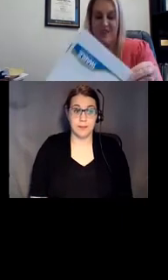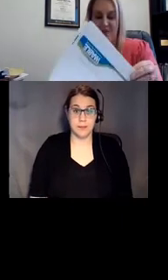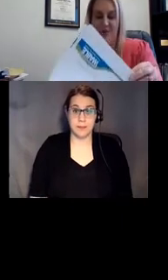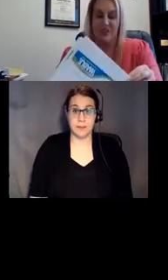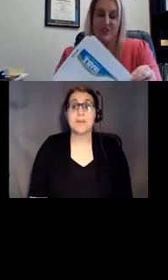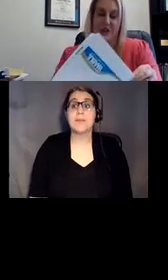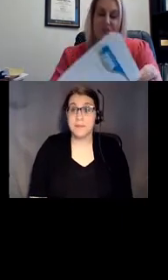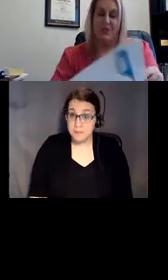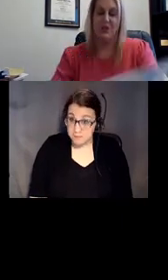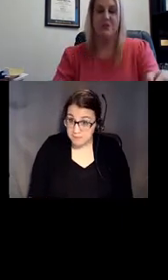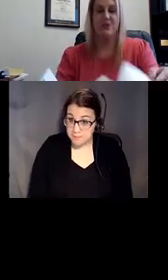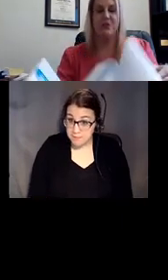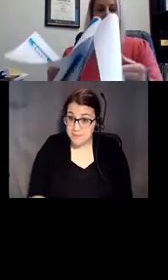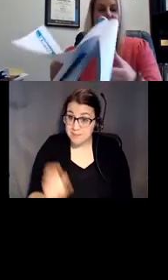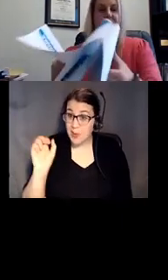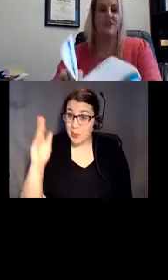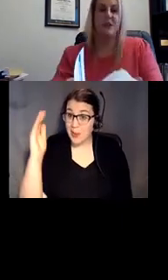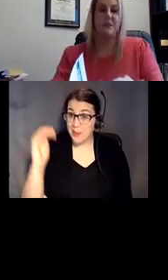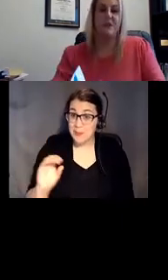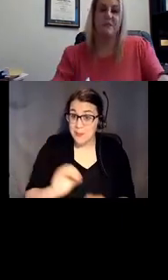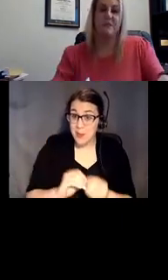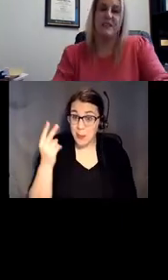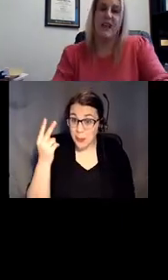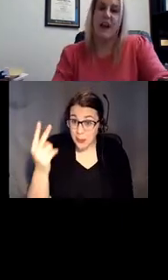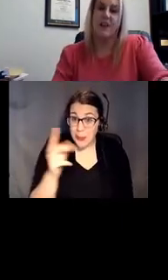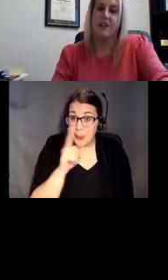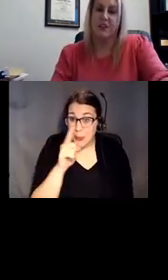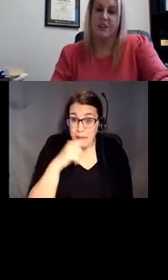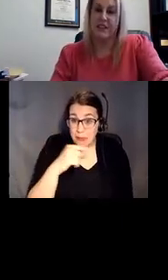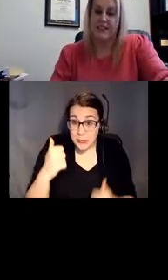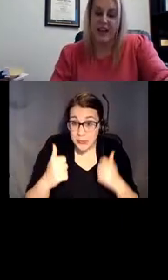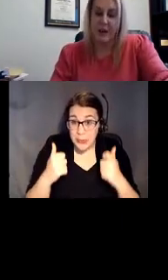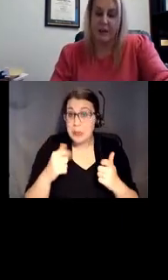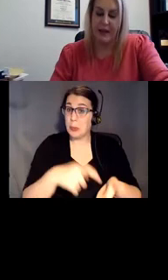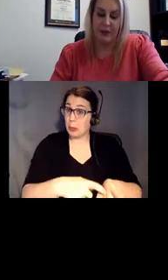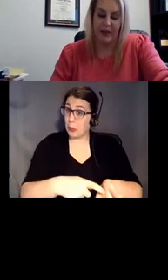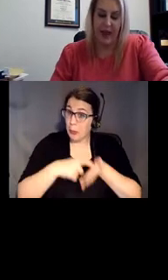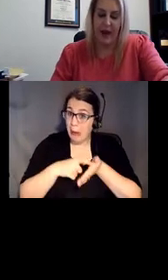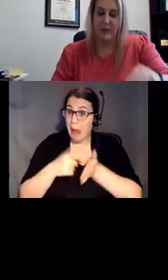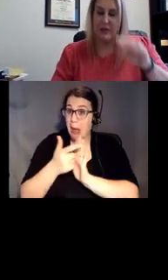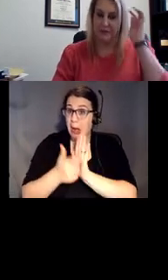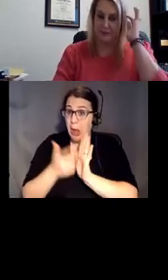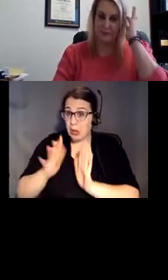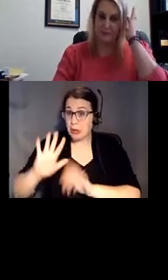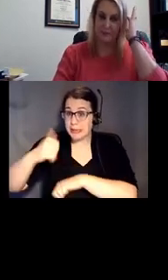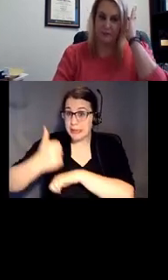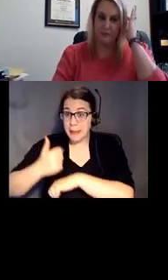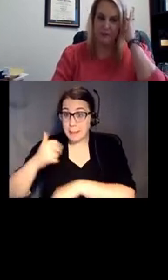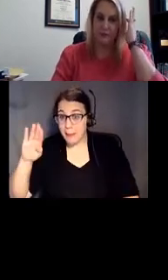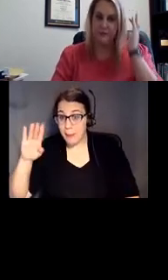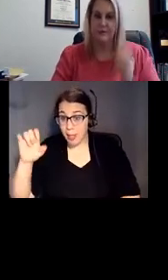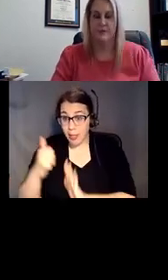Okay, question number 2, true or false, a person must hire an attorney to set up an ABLE account.